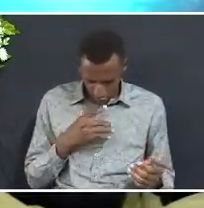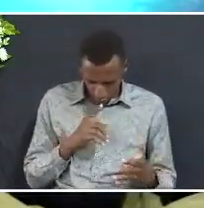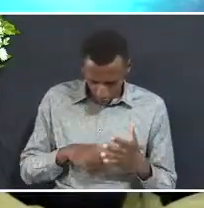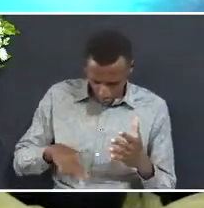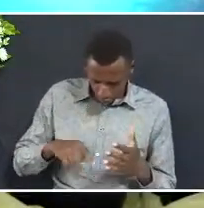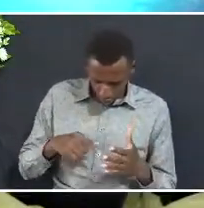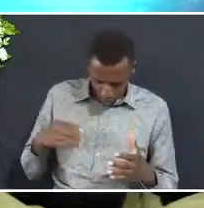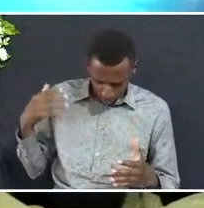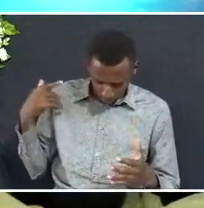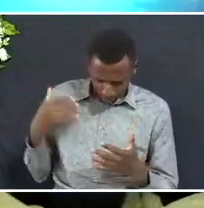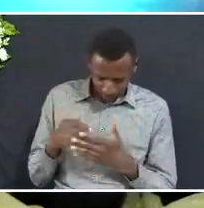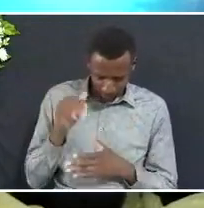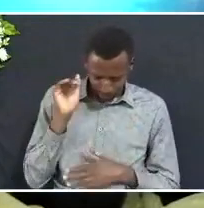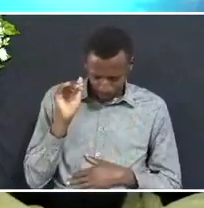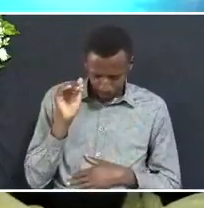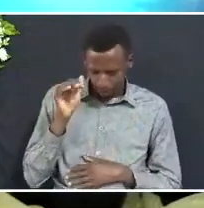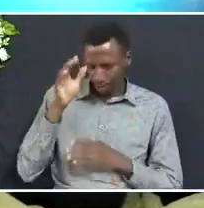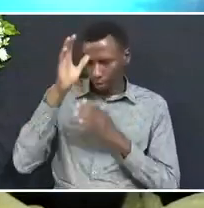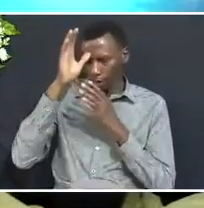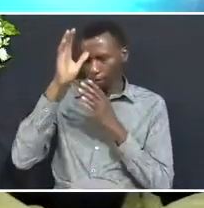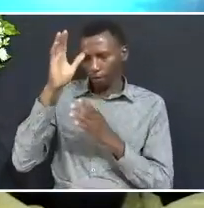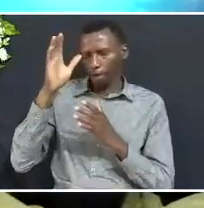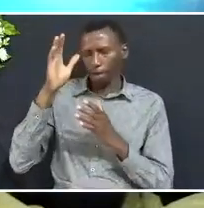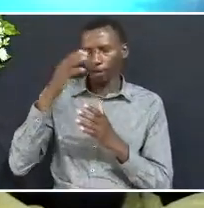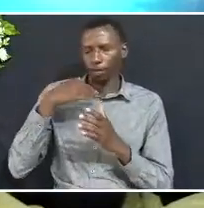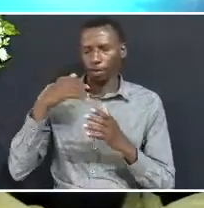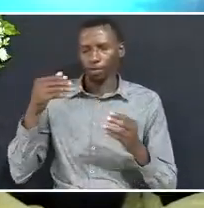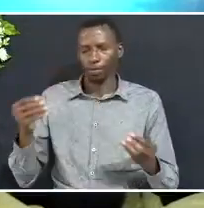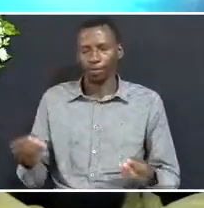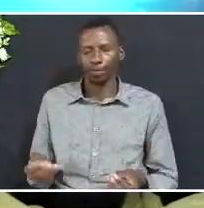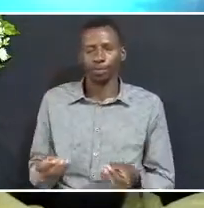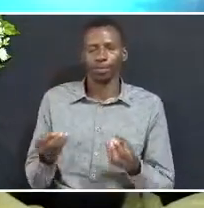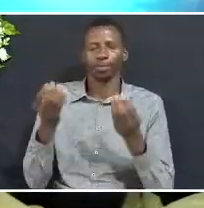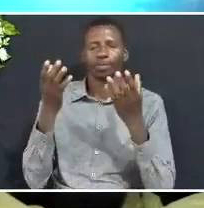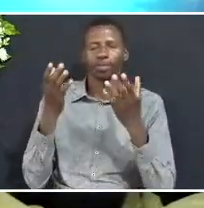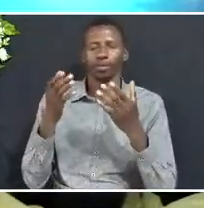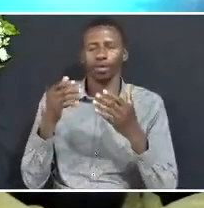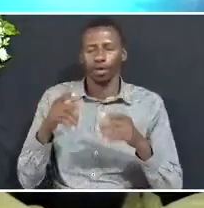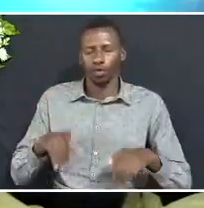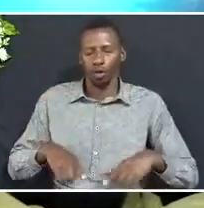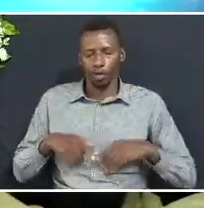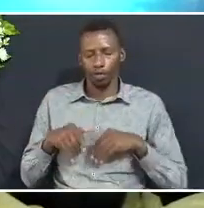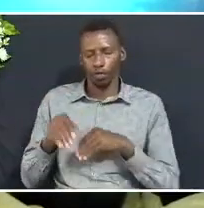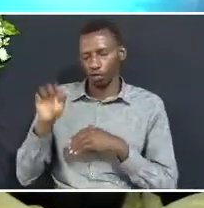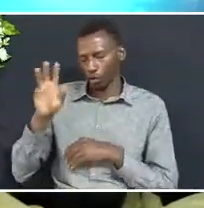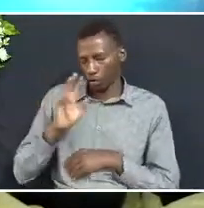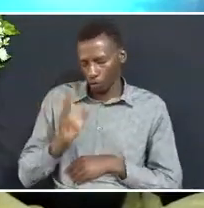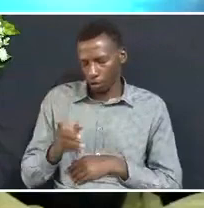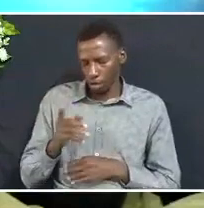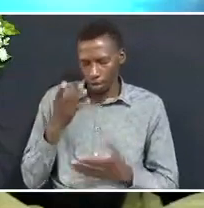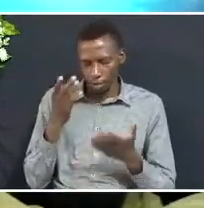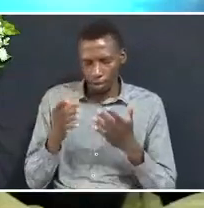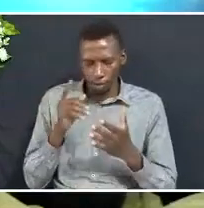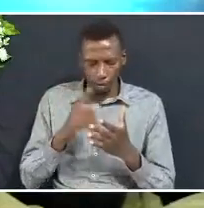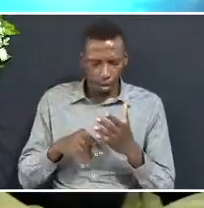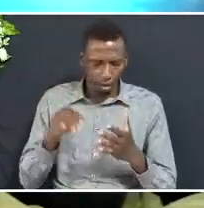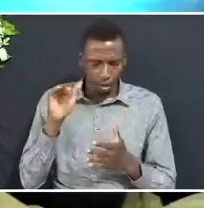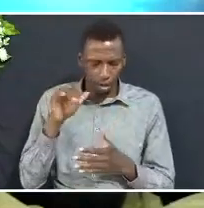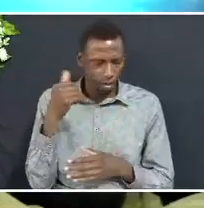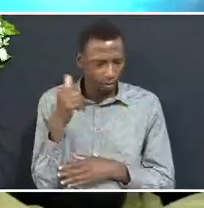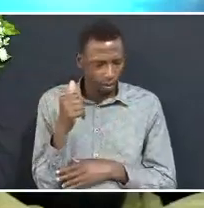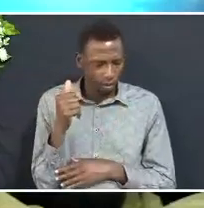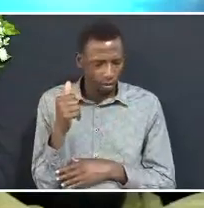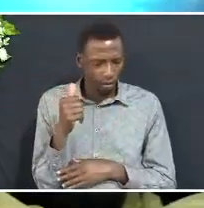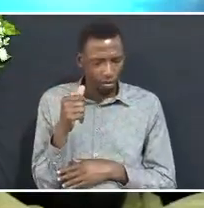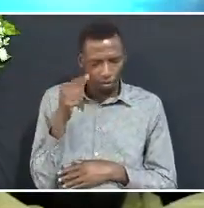asking, Father, we want to commit them. May it be in accordance to thy will. Whatever that we might not have asked, Father, and we think